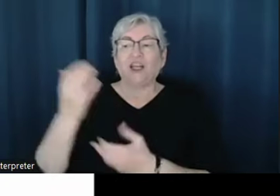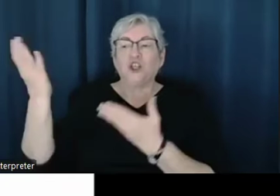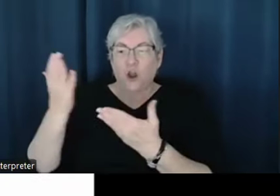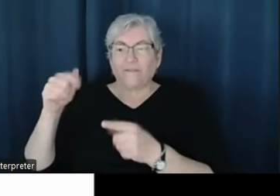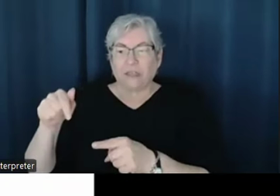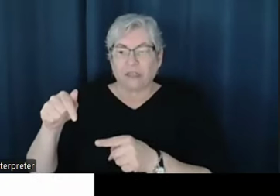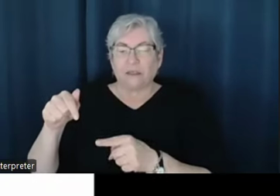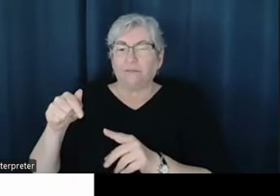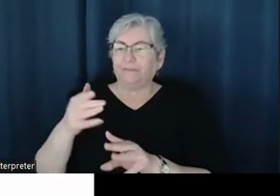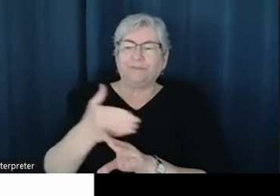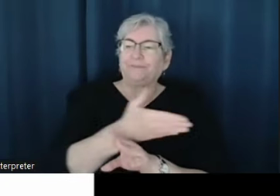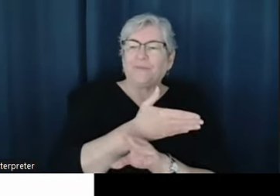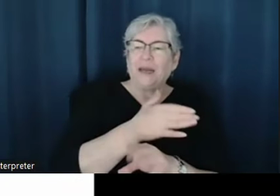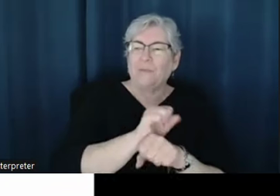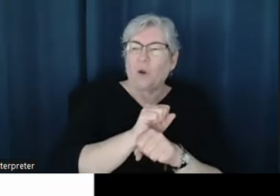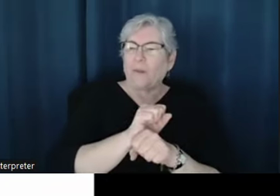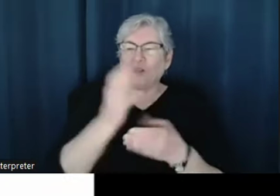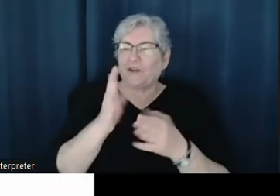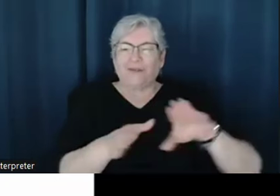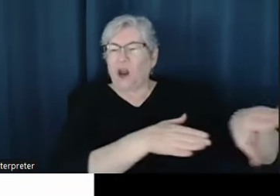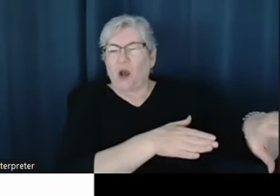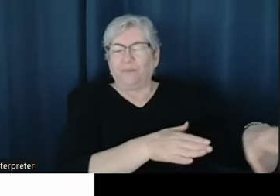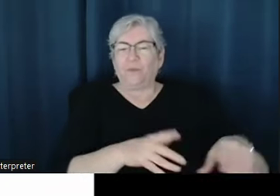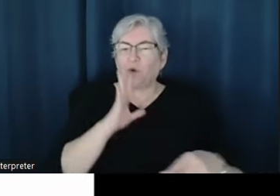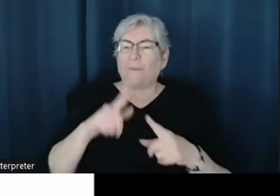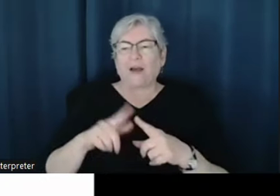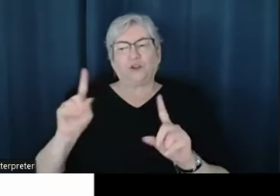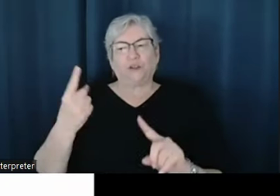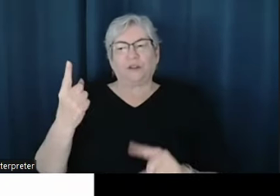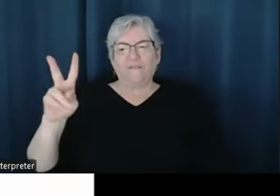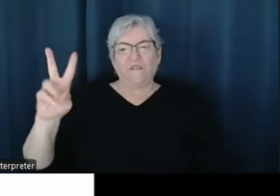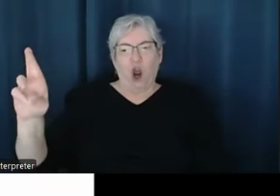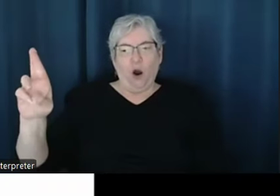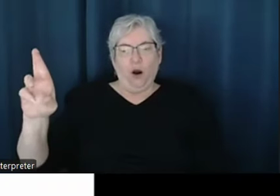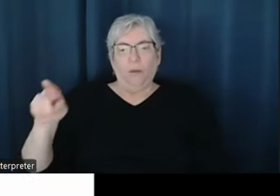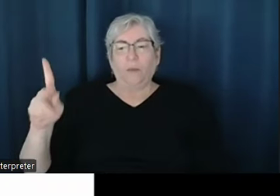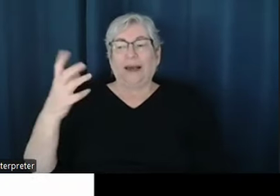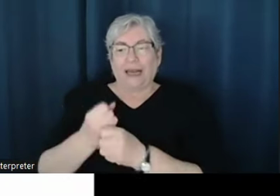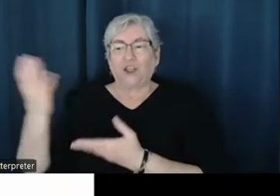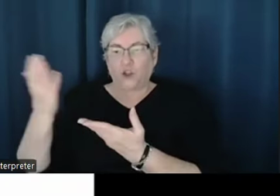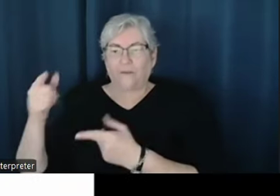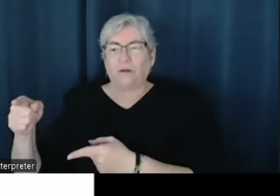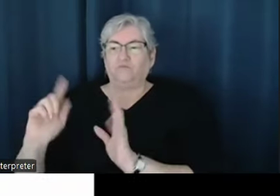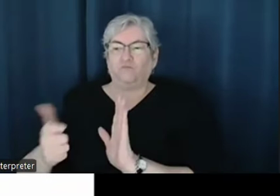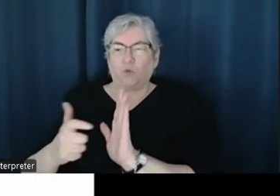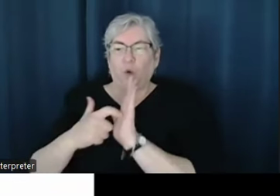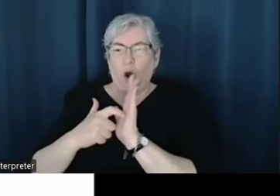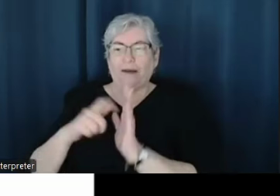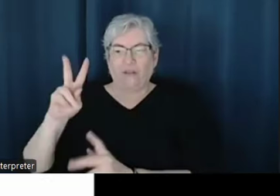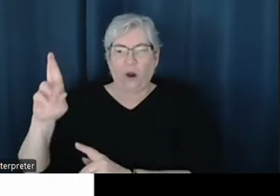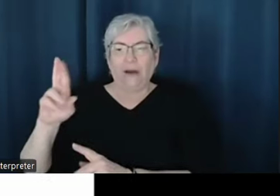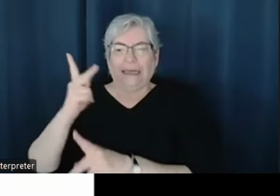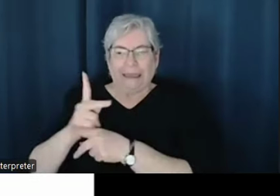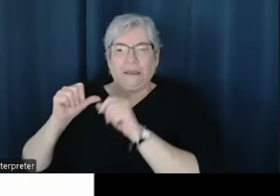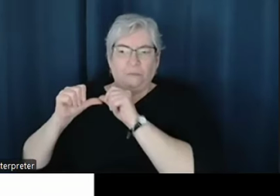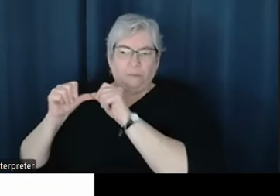forget pre-employment transition, this is just for regular VR services. The people that are already getting services are required, VR is required to continue to